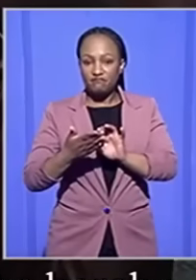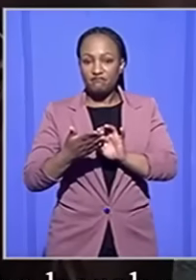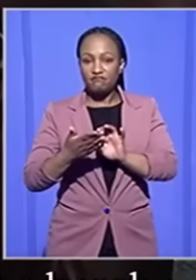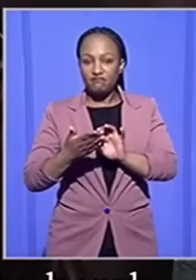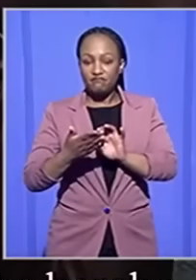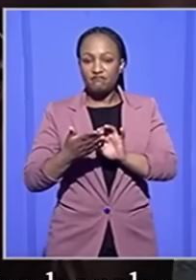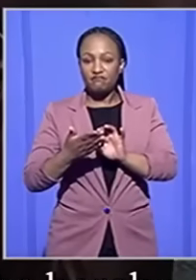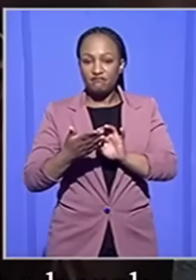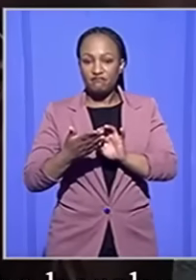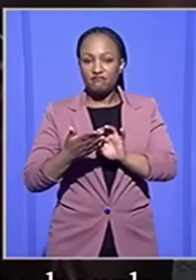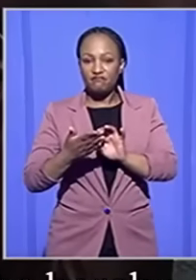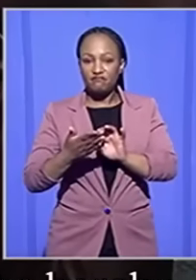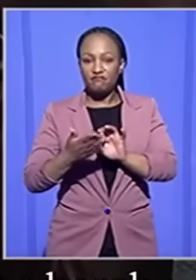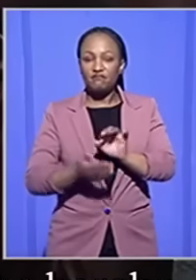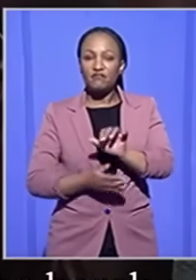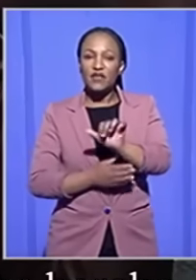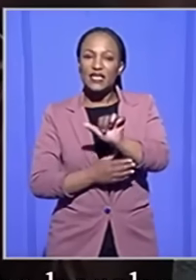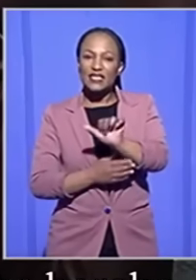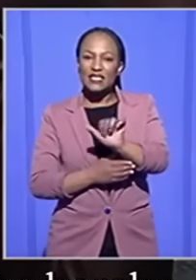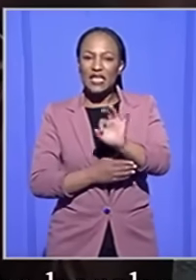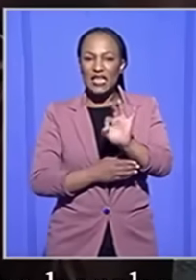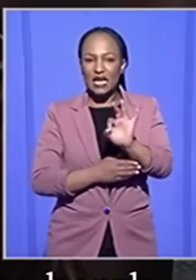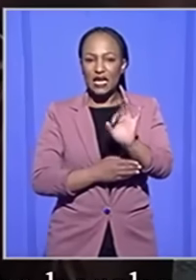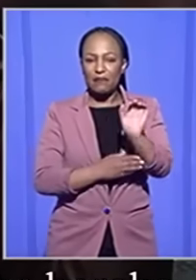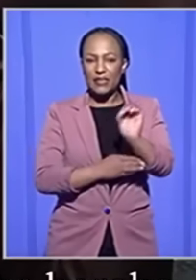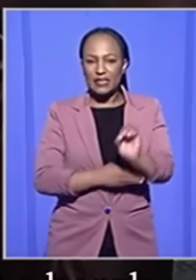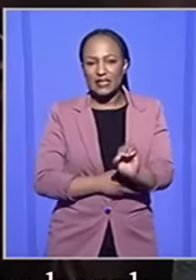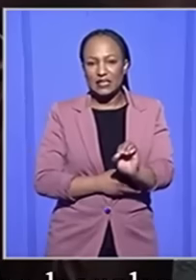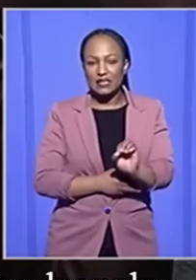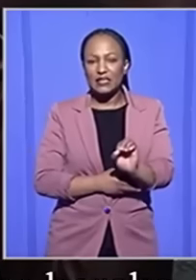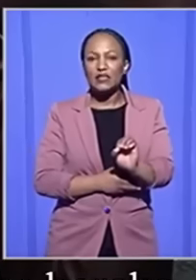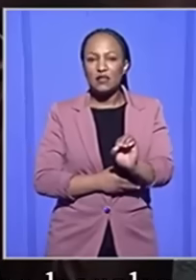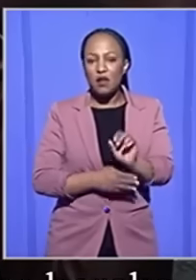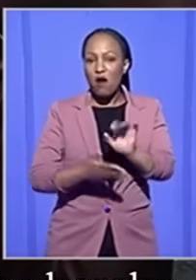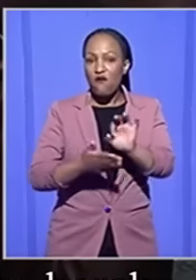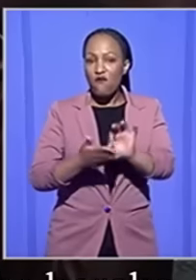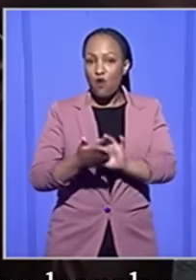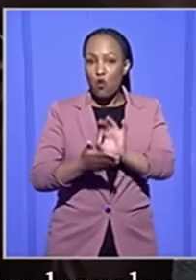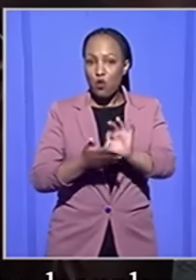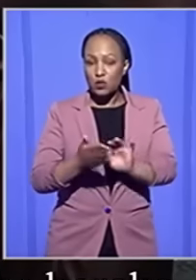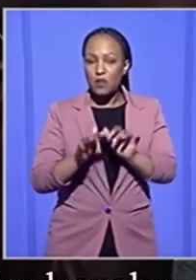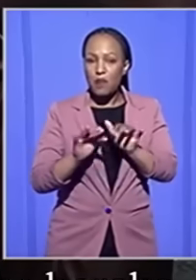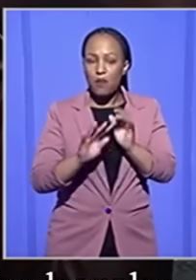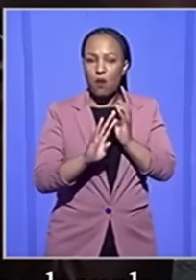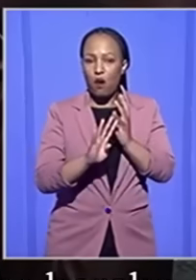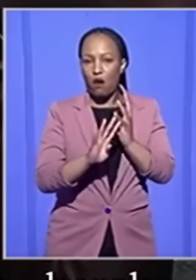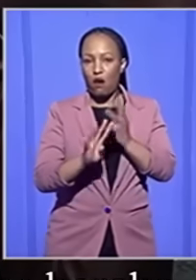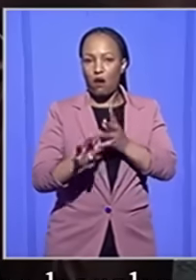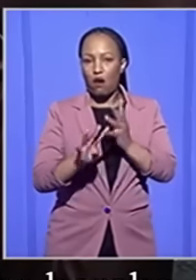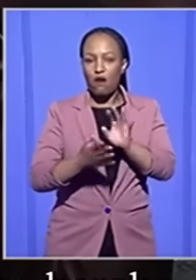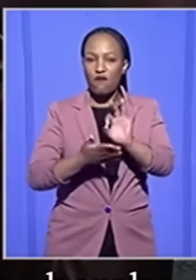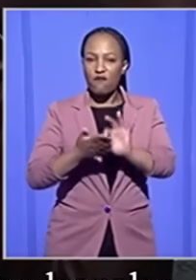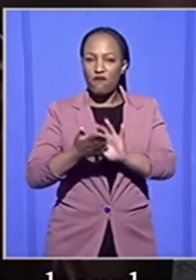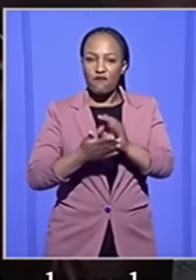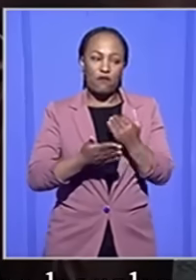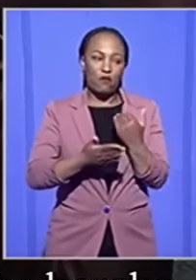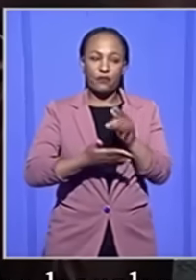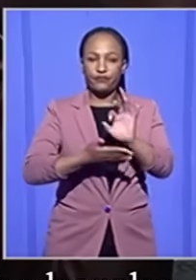we had a 63% voter turnout. In the last elections was